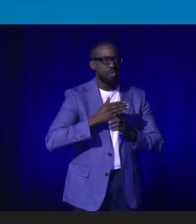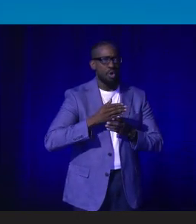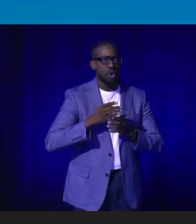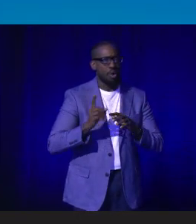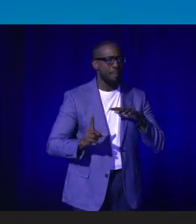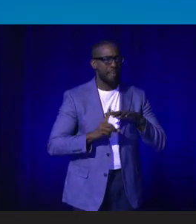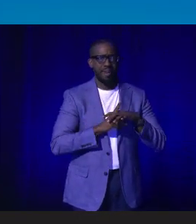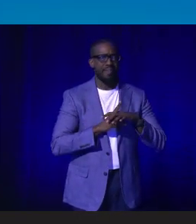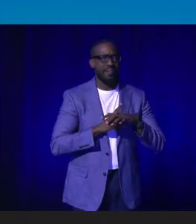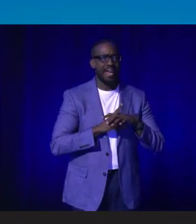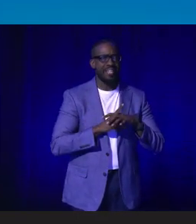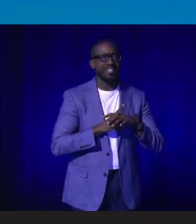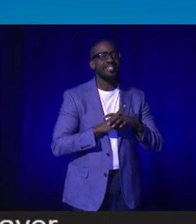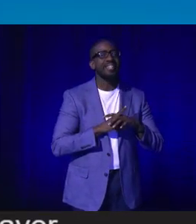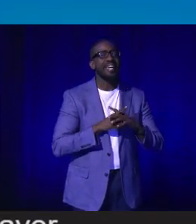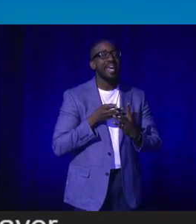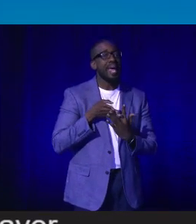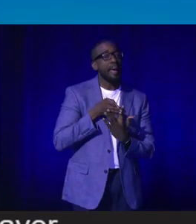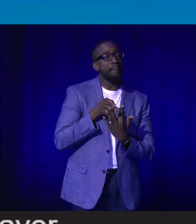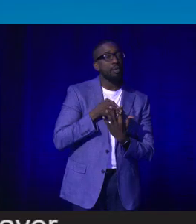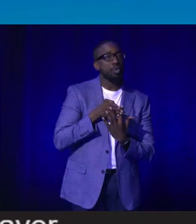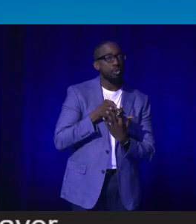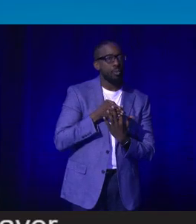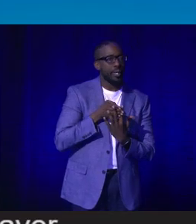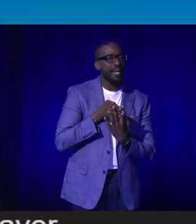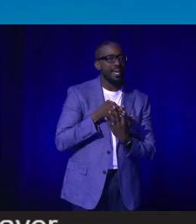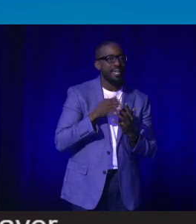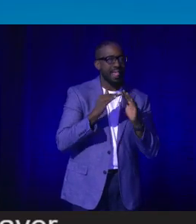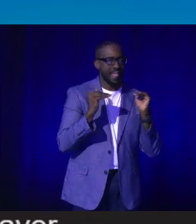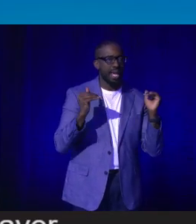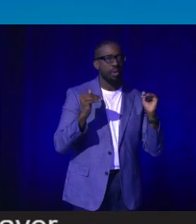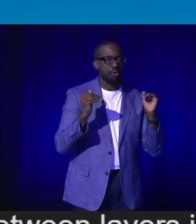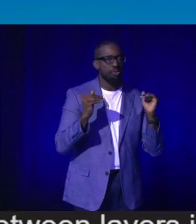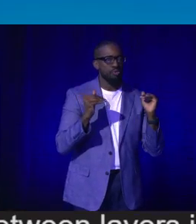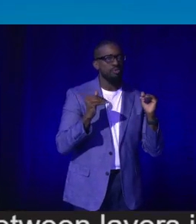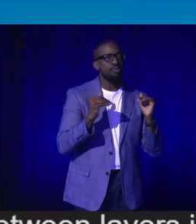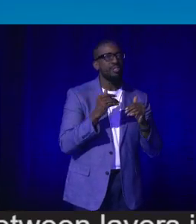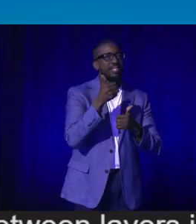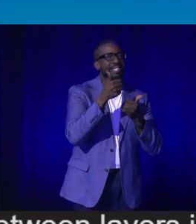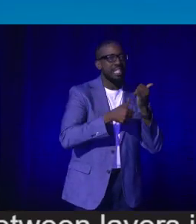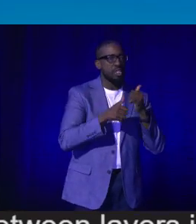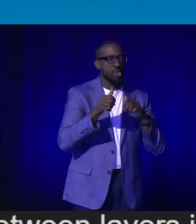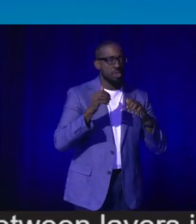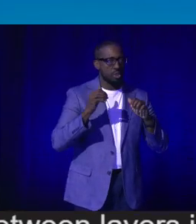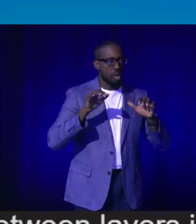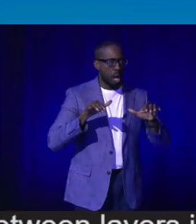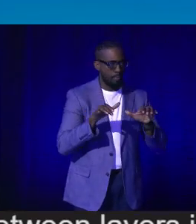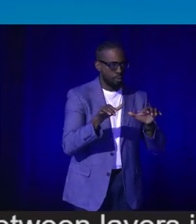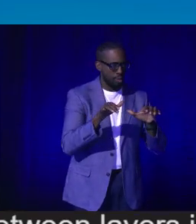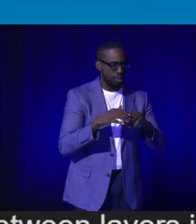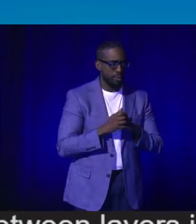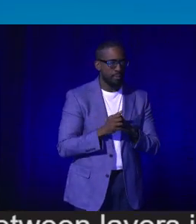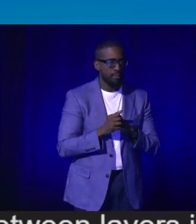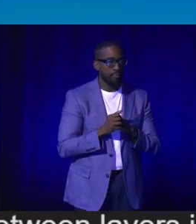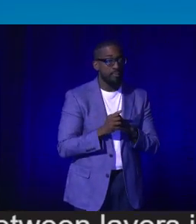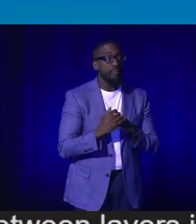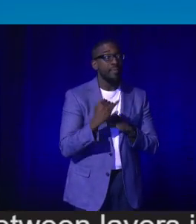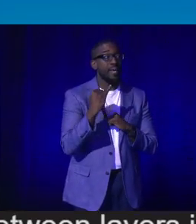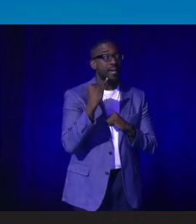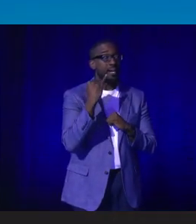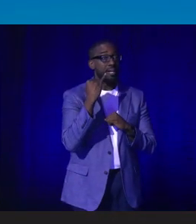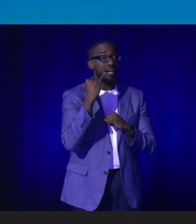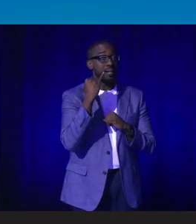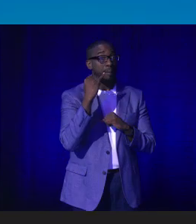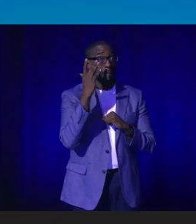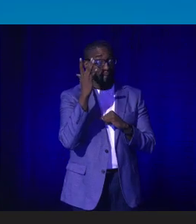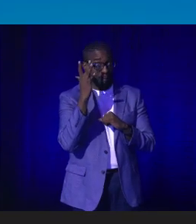between layers in conventional operation. Maybe it's an order of magnitude lower than that, for example. But